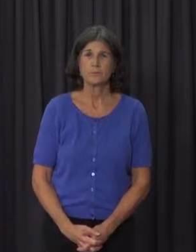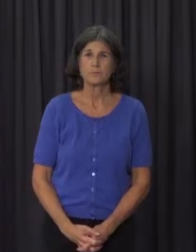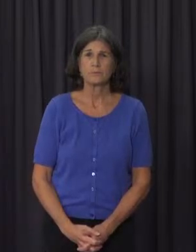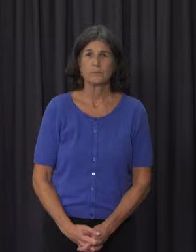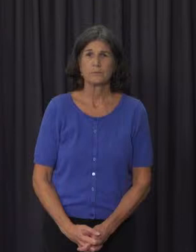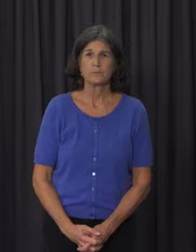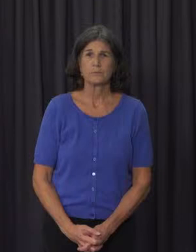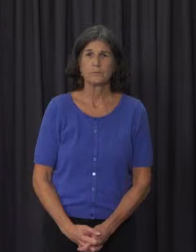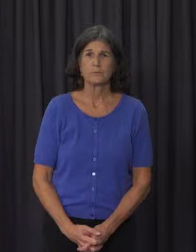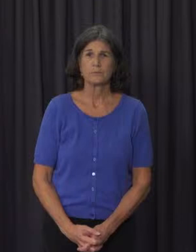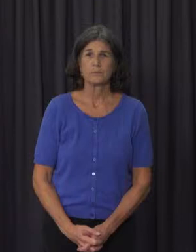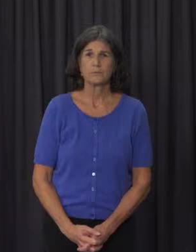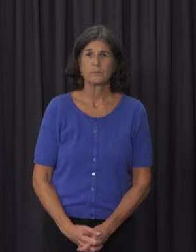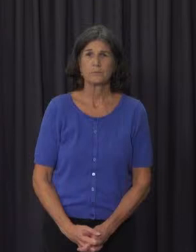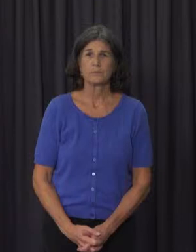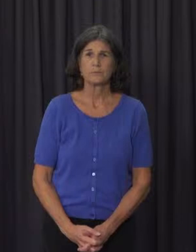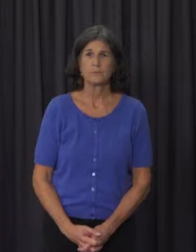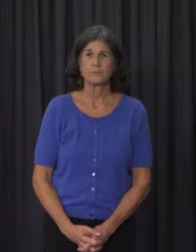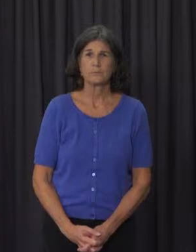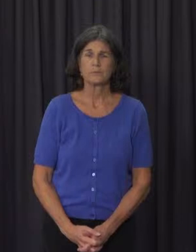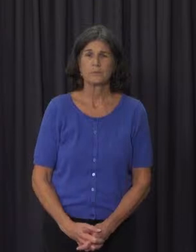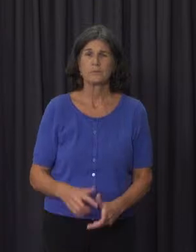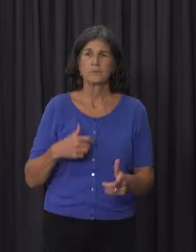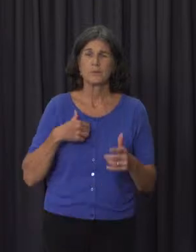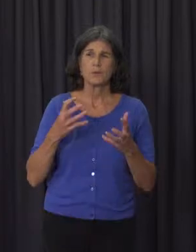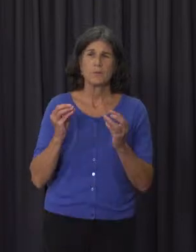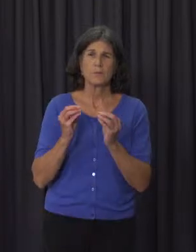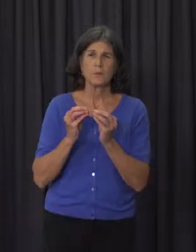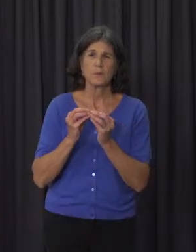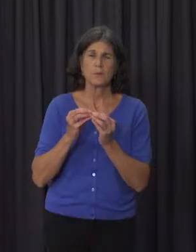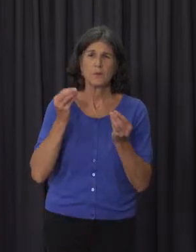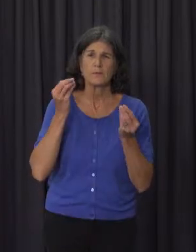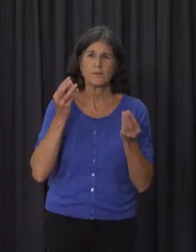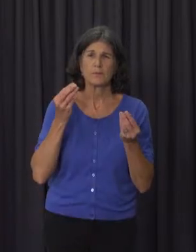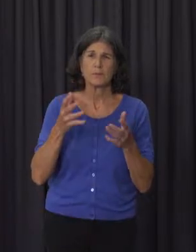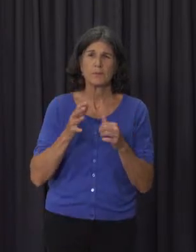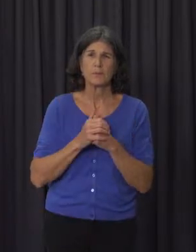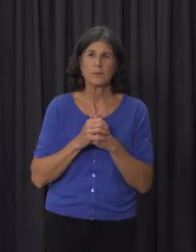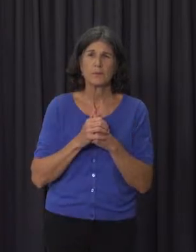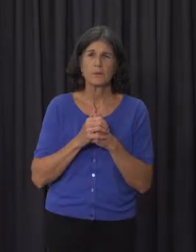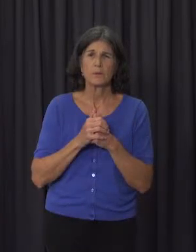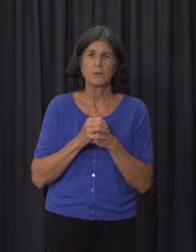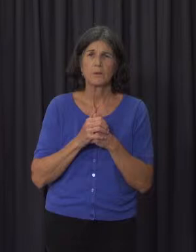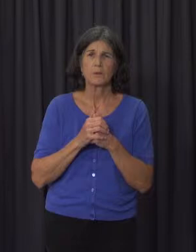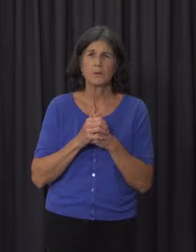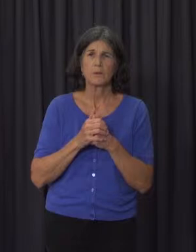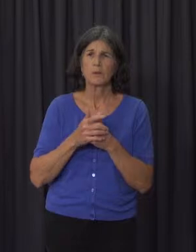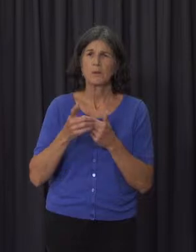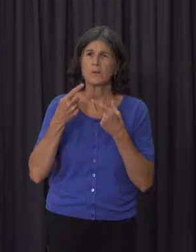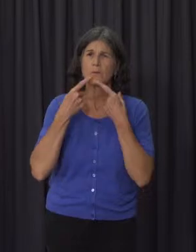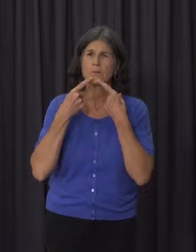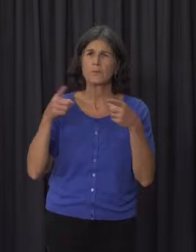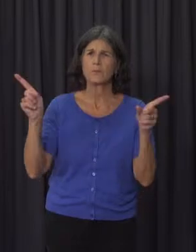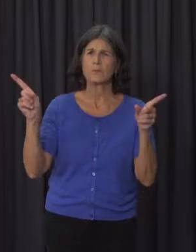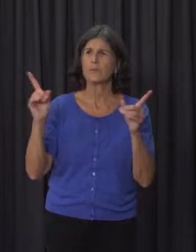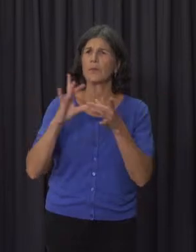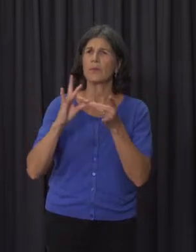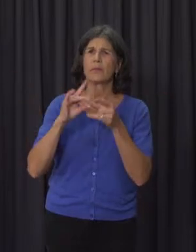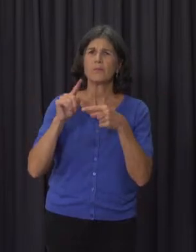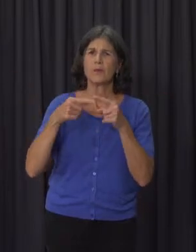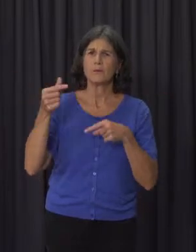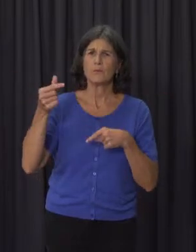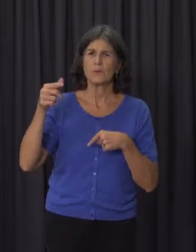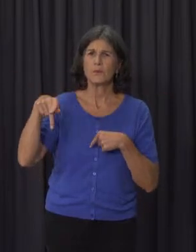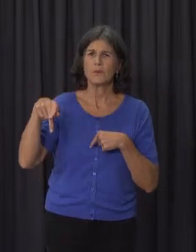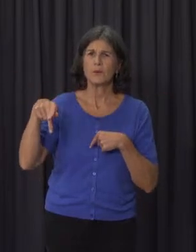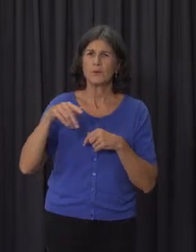this morning for Grand Prairie. I know you touched on the Fire Guards to protect Little Smoky and Fox Creek, but was there more on the Grand